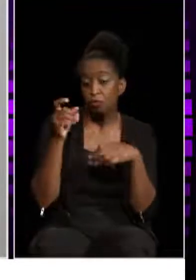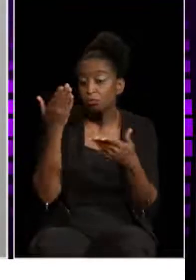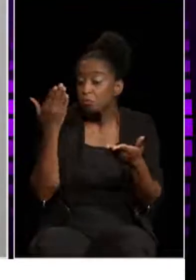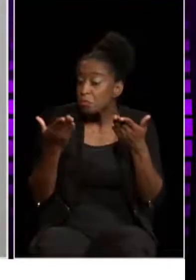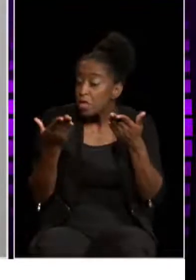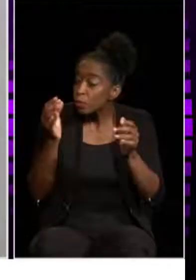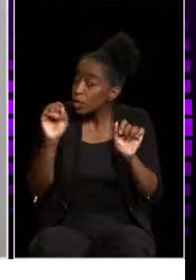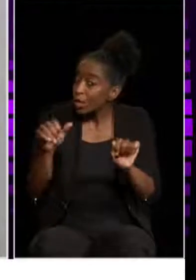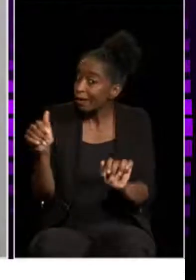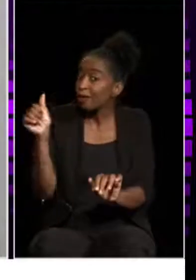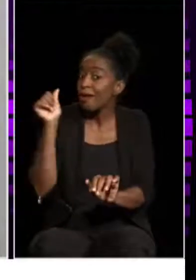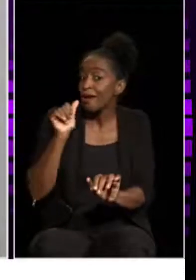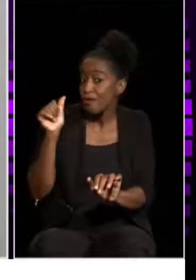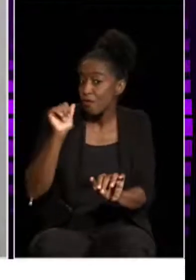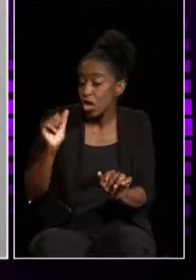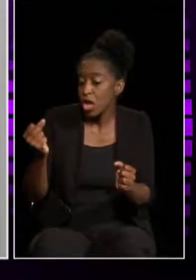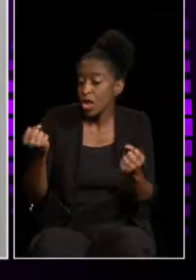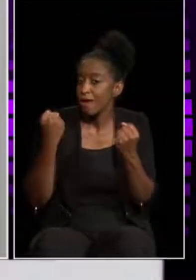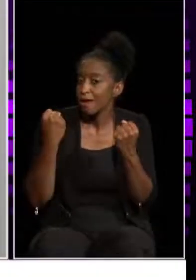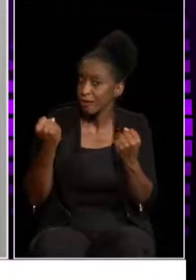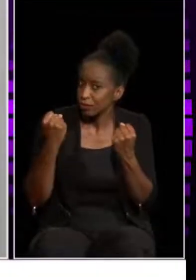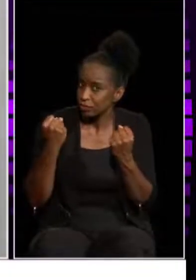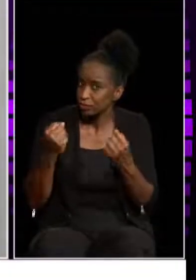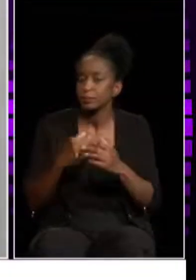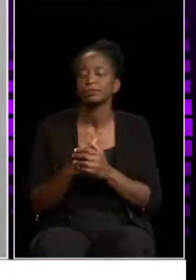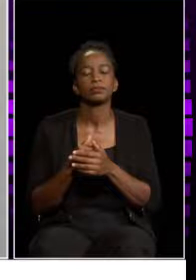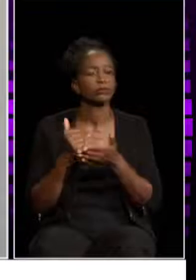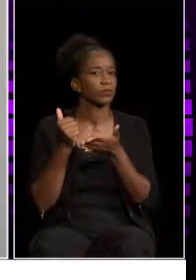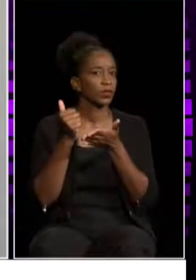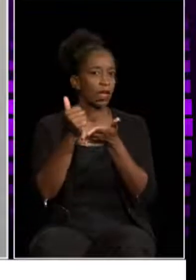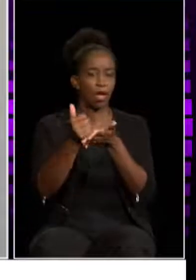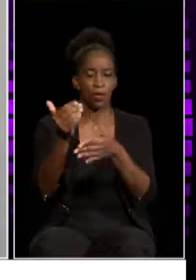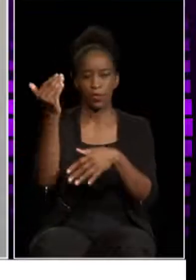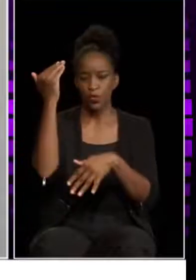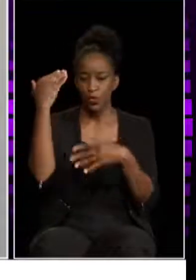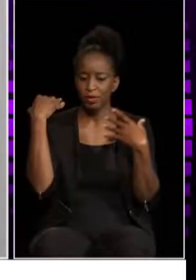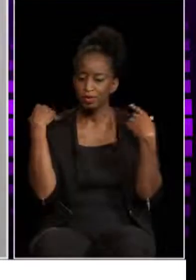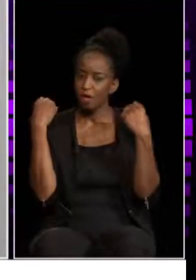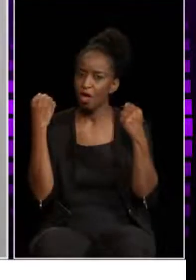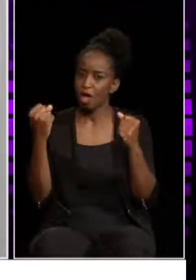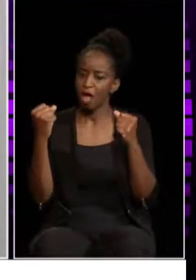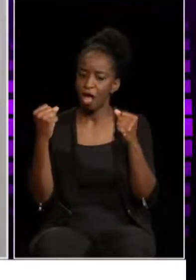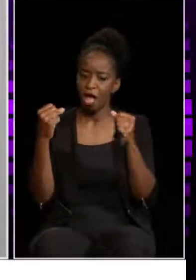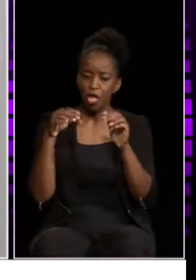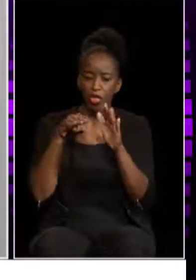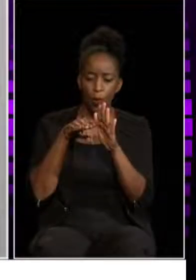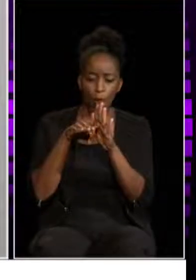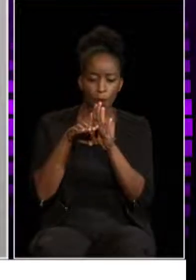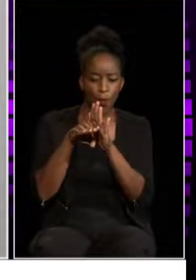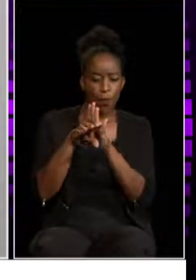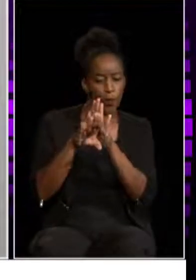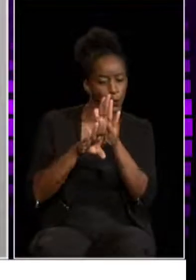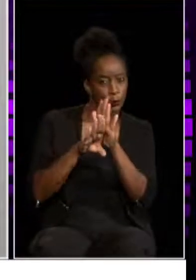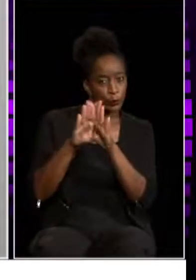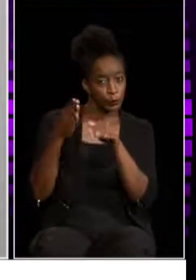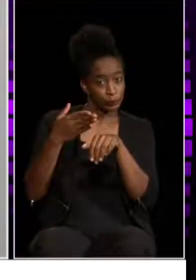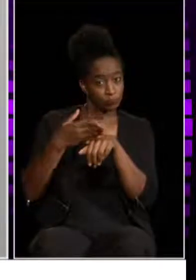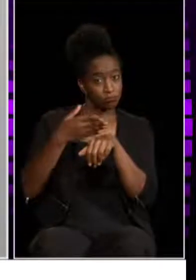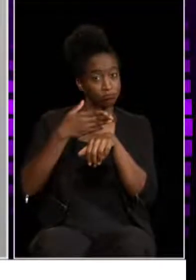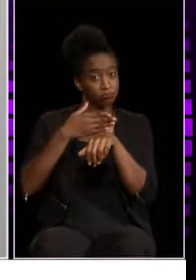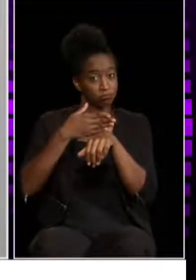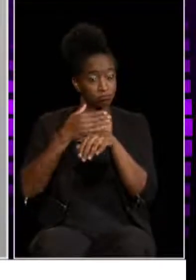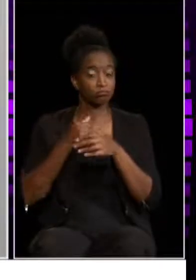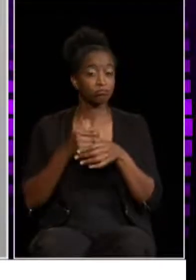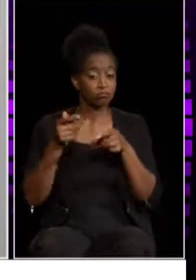your mental health and either maintaining your mental health or actually as part of your management of any mental health problem that you